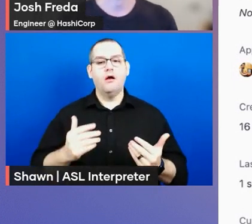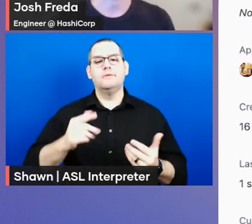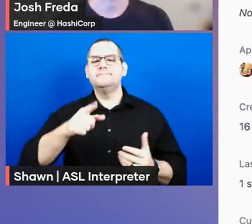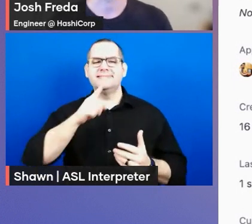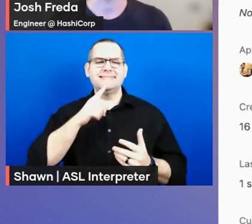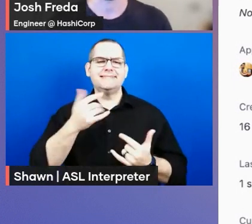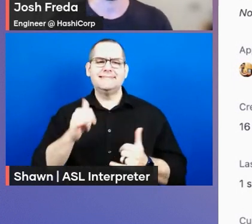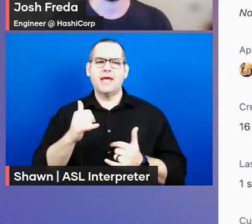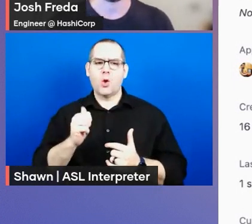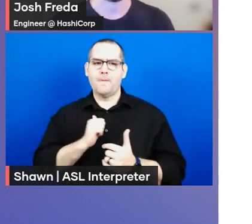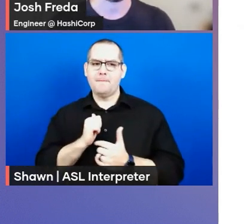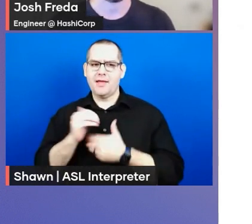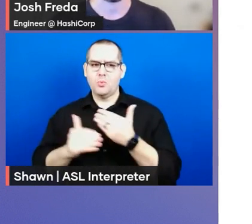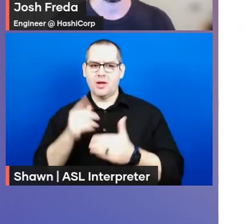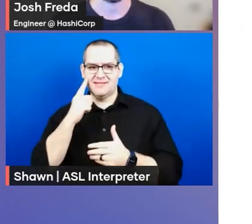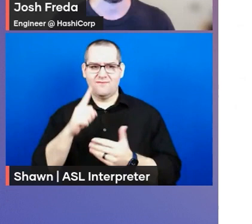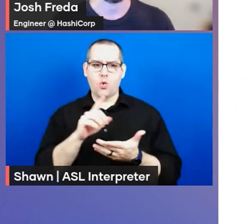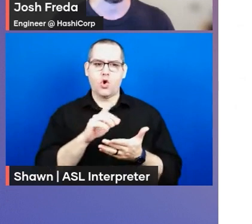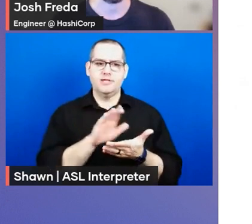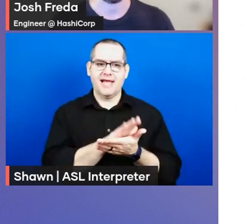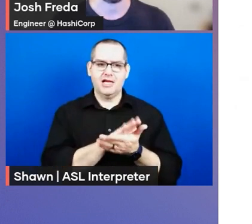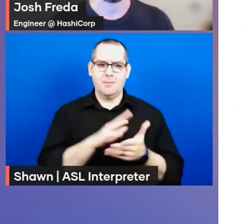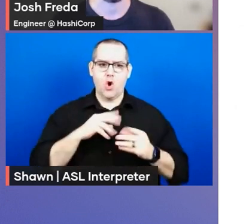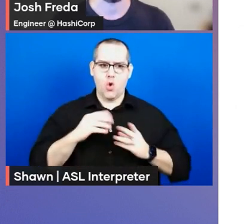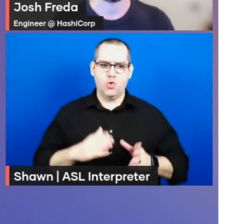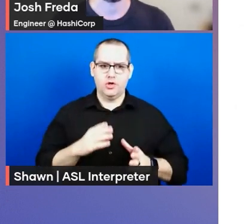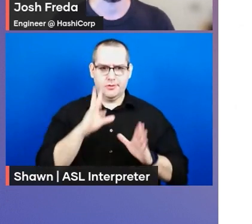process for the document owner, which I'll show right here,